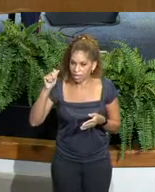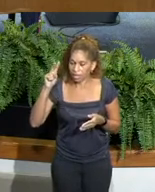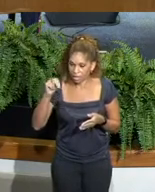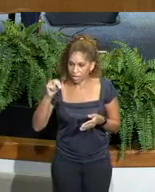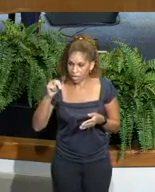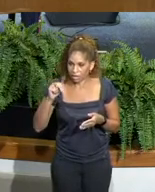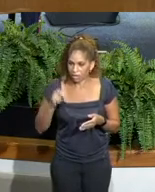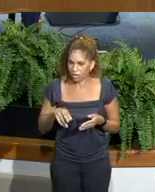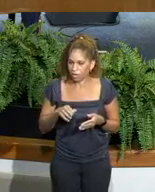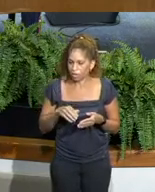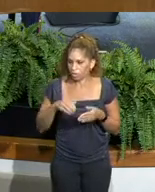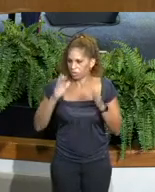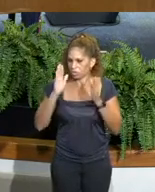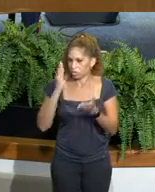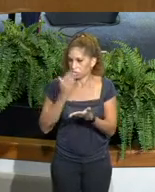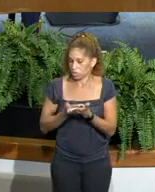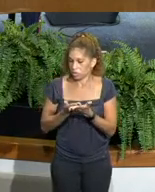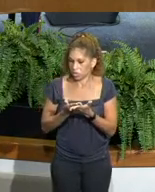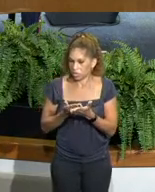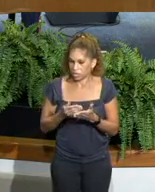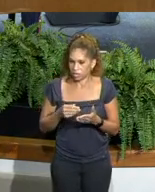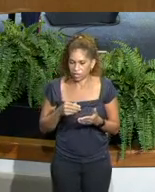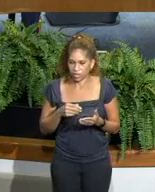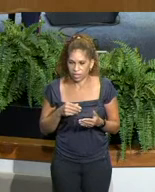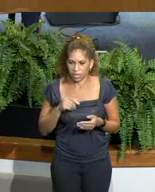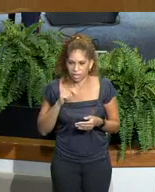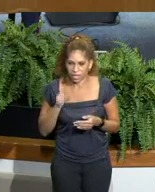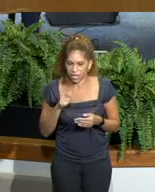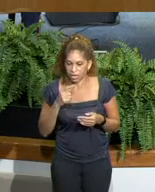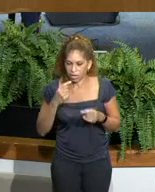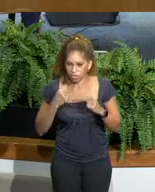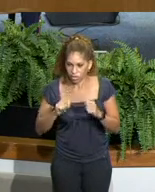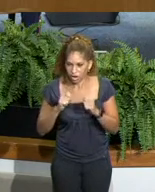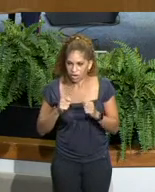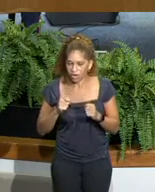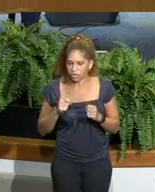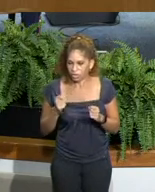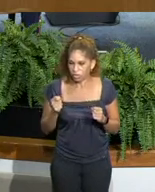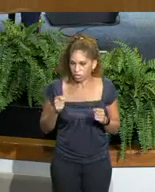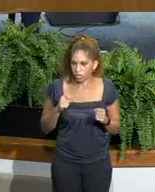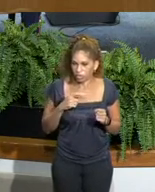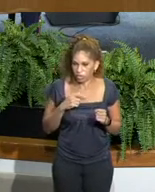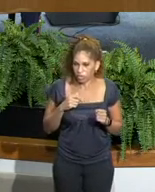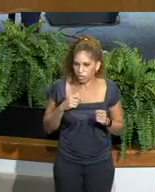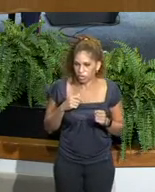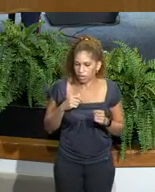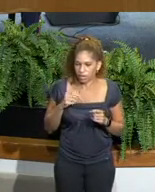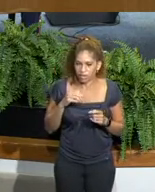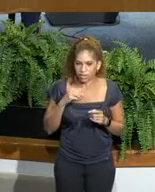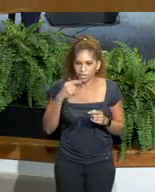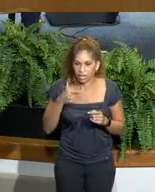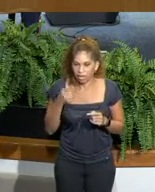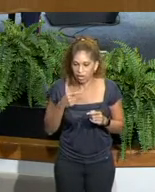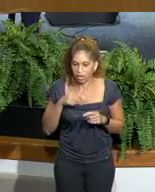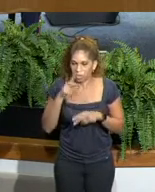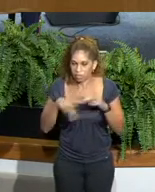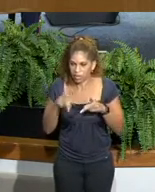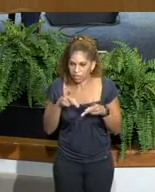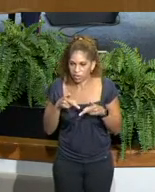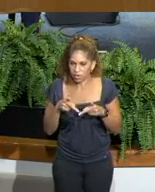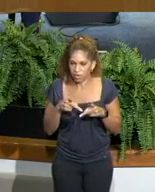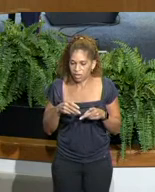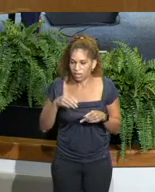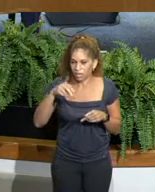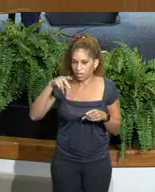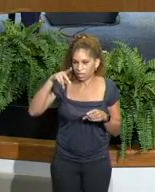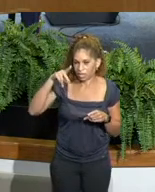Wilson also tried to blame another people, the Spanish people, for the pandemic. Woodrow Wilson also did not do what needed